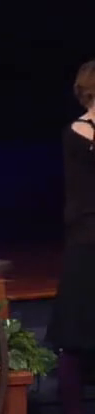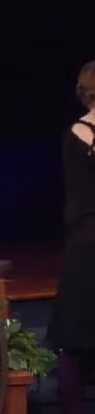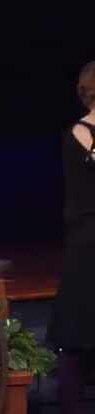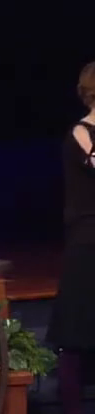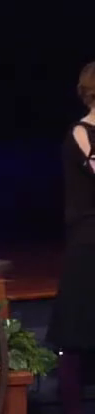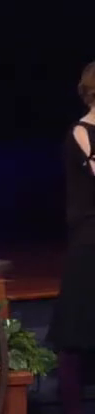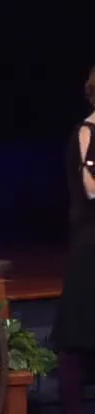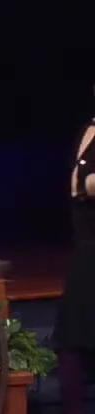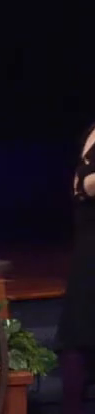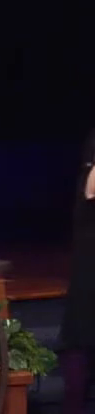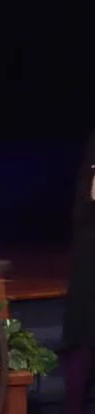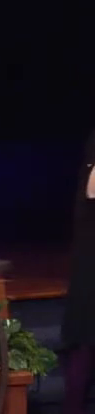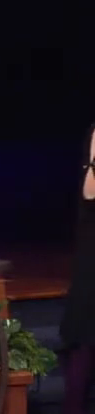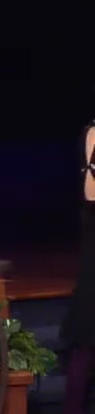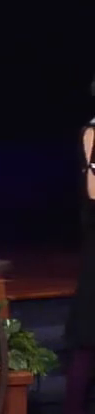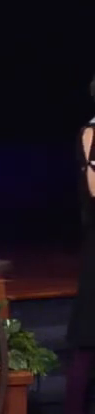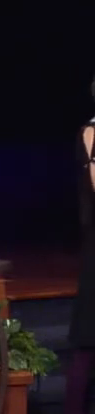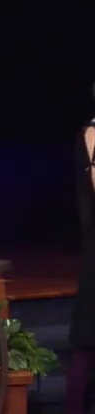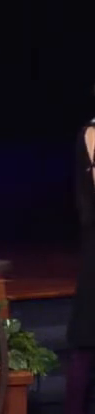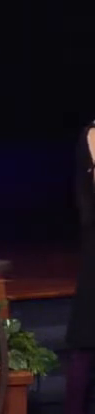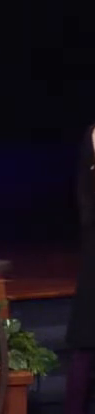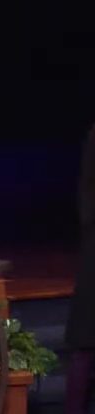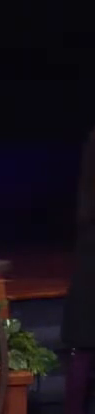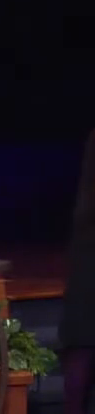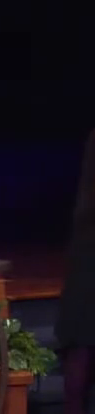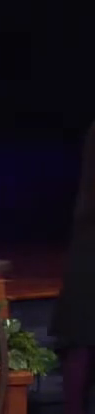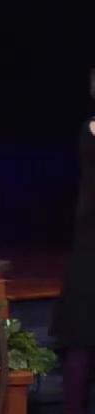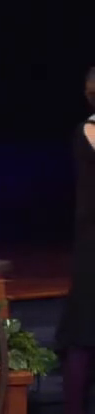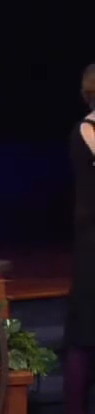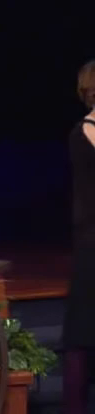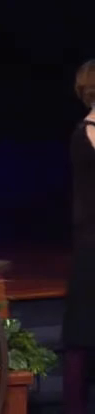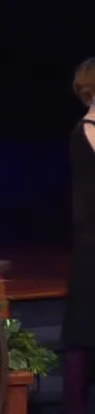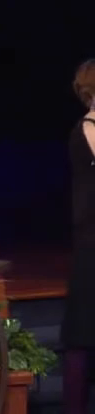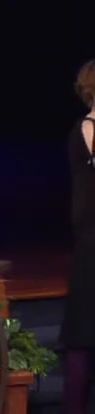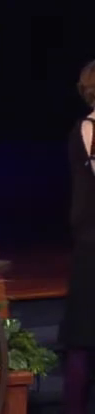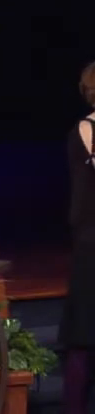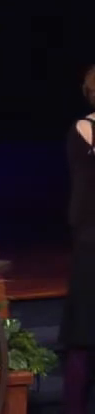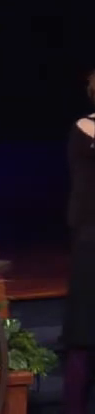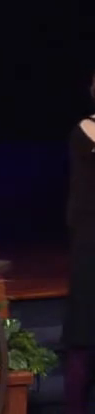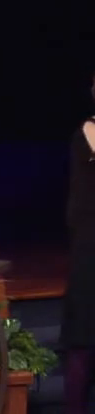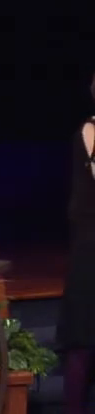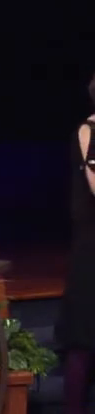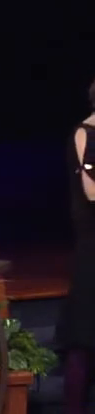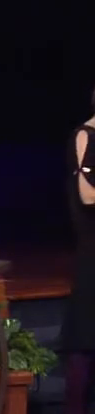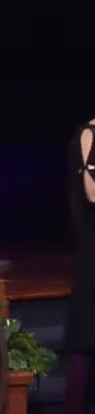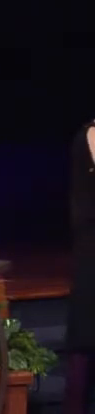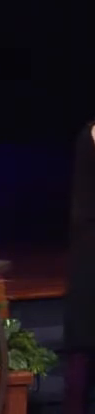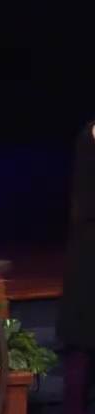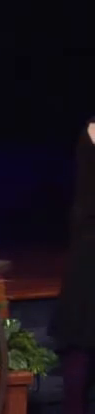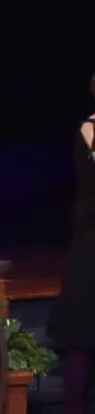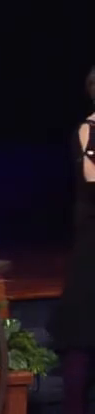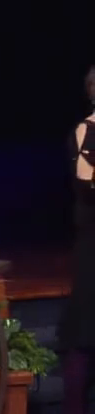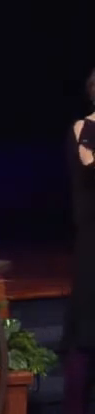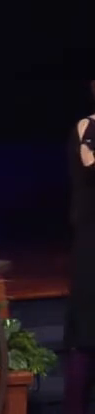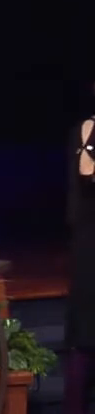the fears and anxieties and know that you are one with God. Rise above the judging